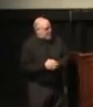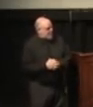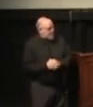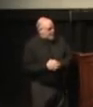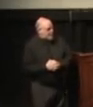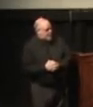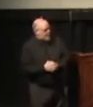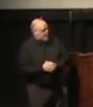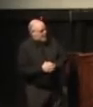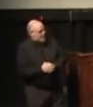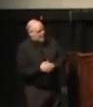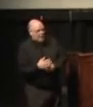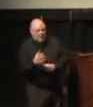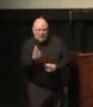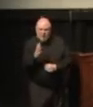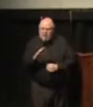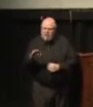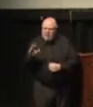On October 17th,